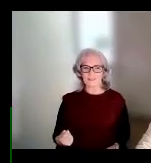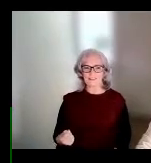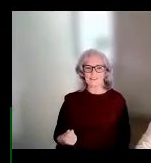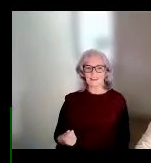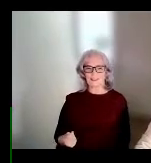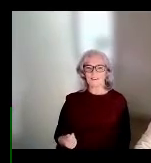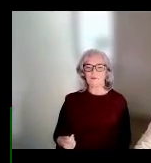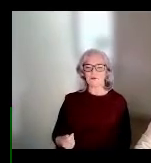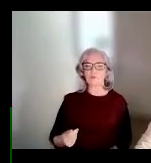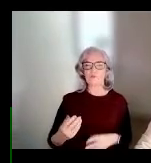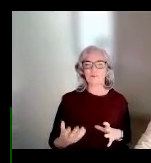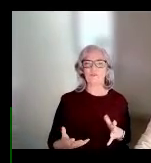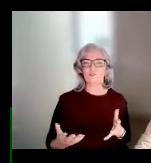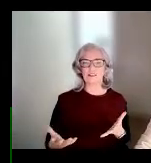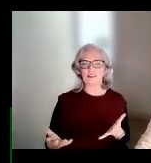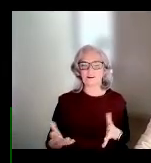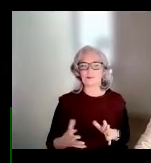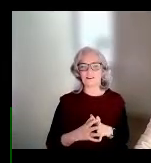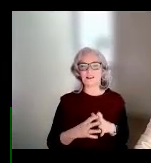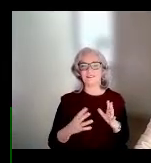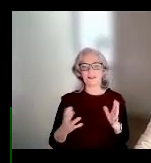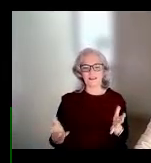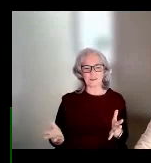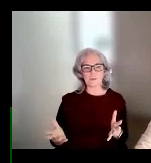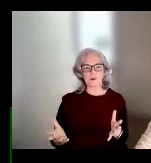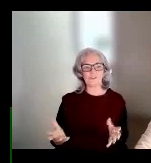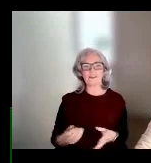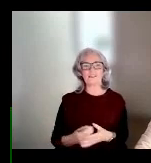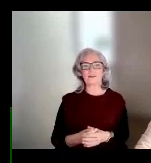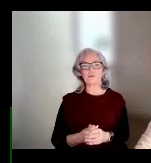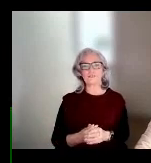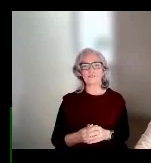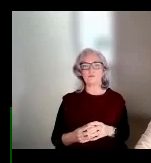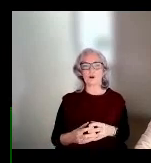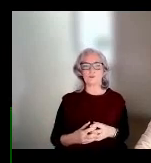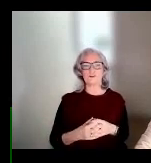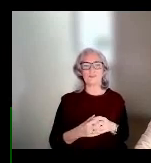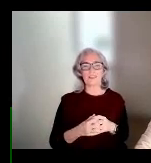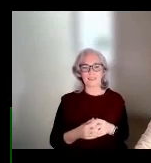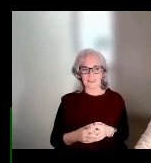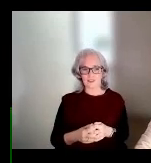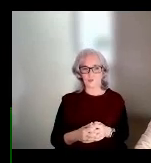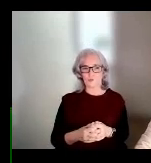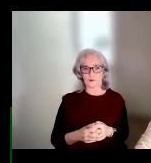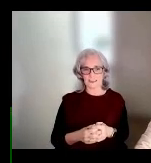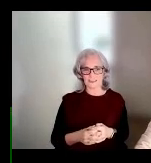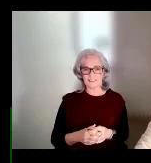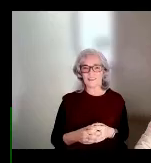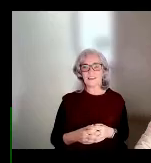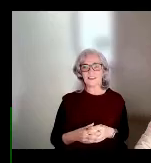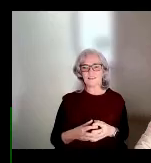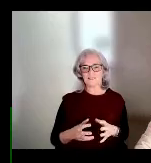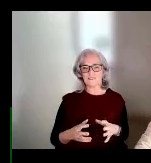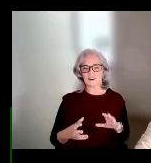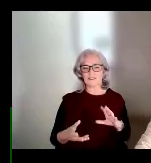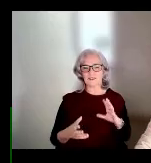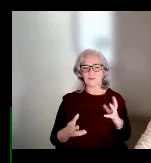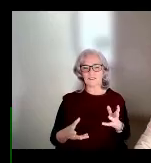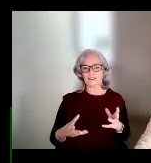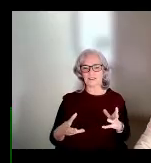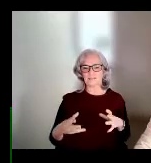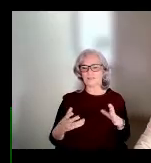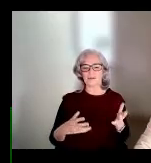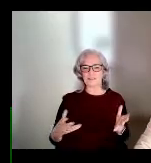optimising MND care, we're also talking now about another project that looks at the roles of the care coordinators in the